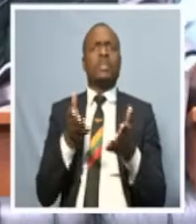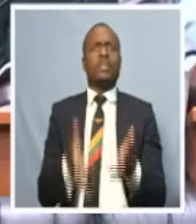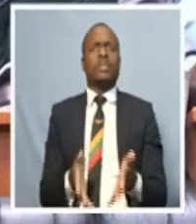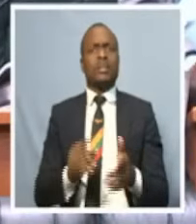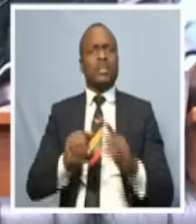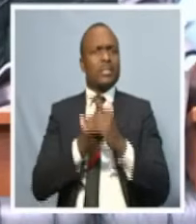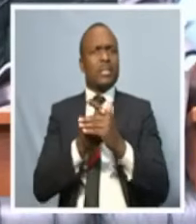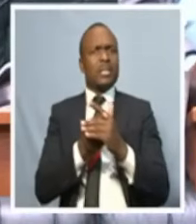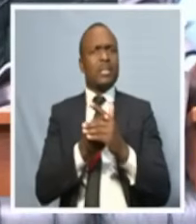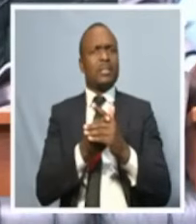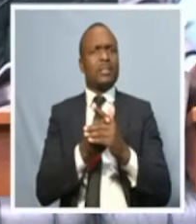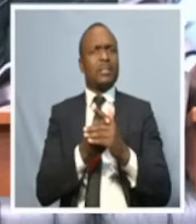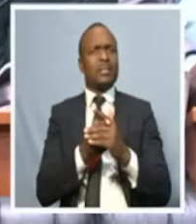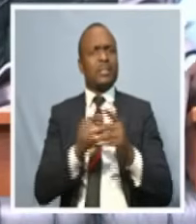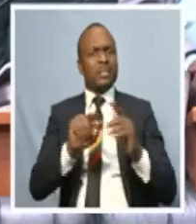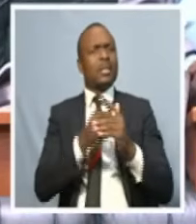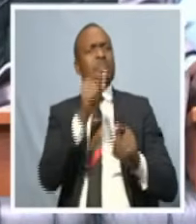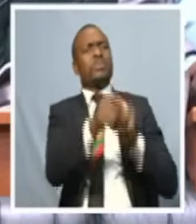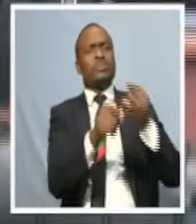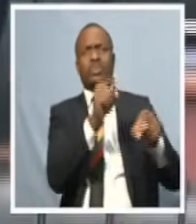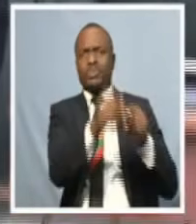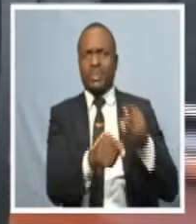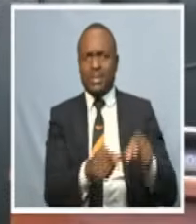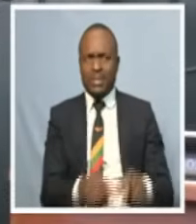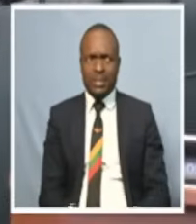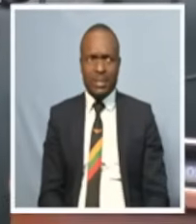and starts making those accusations.